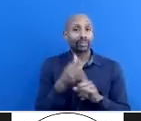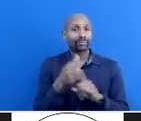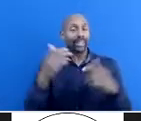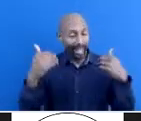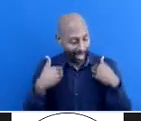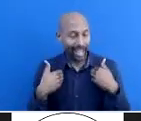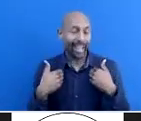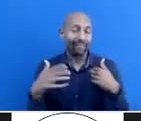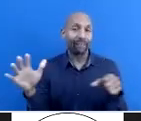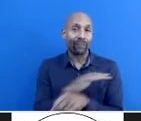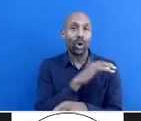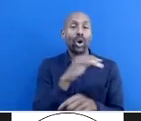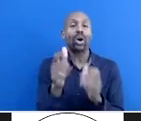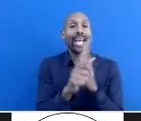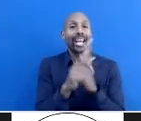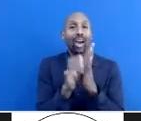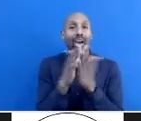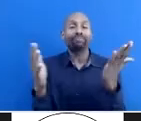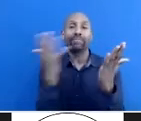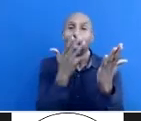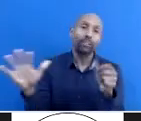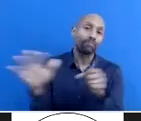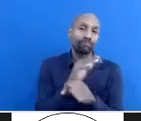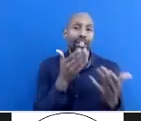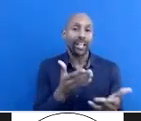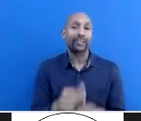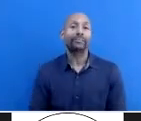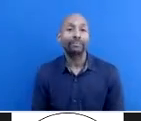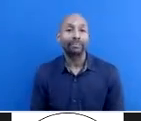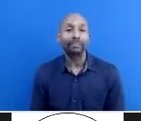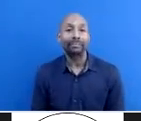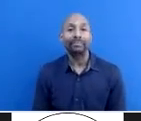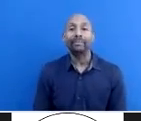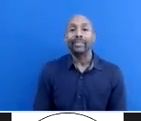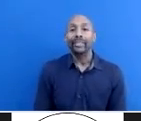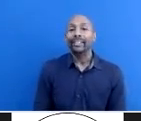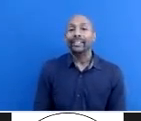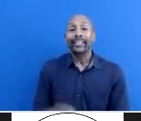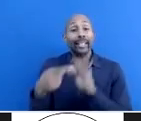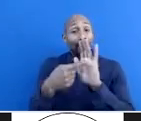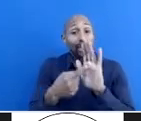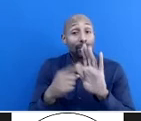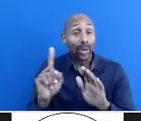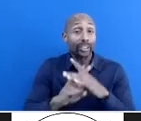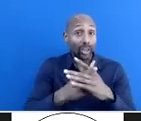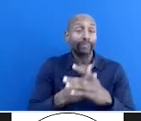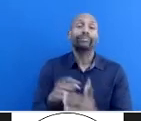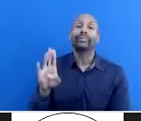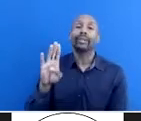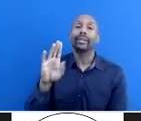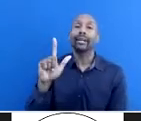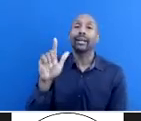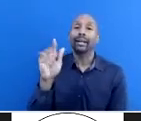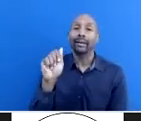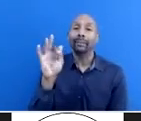The exhibition originated at the Blaffer Art Museum, at the University of Houston, and was curated